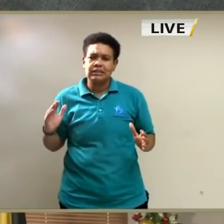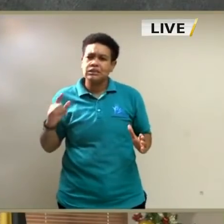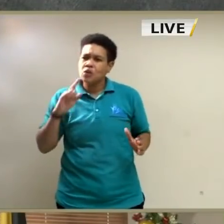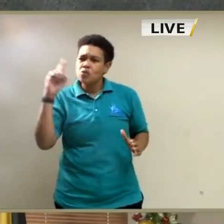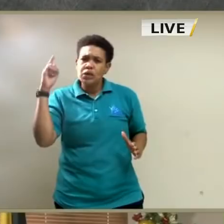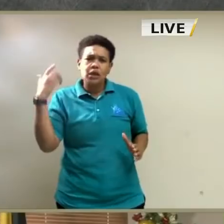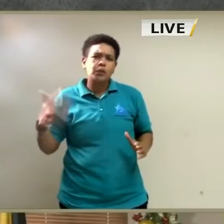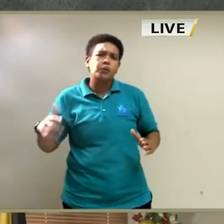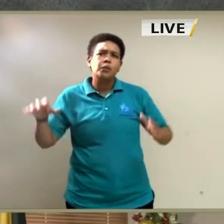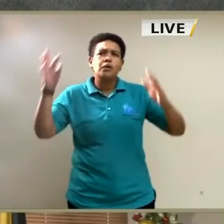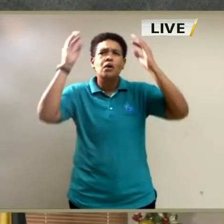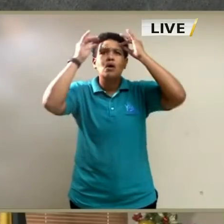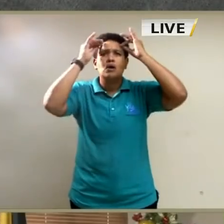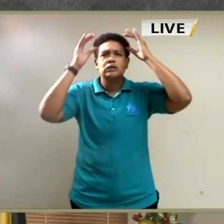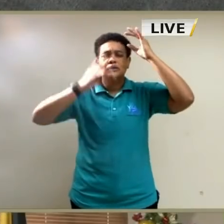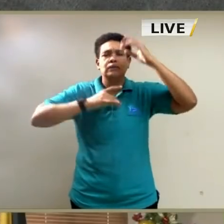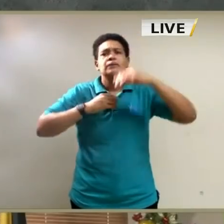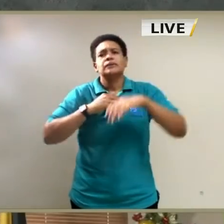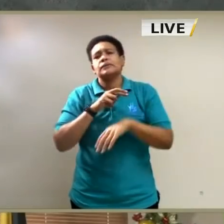very concerning.